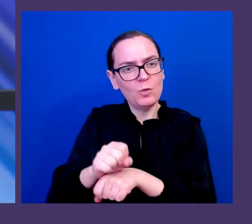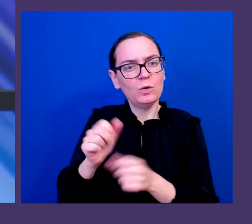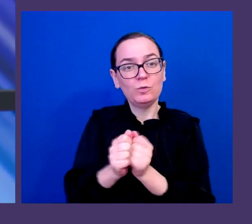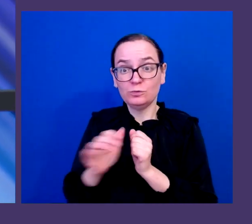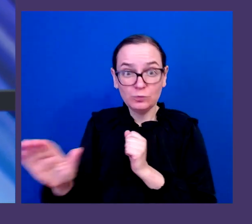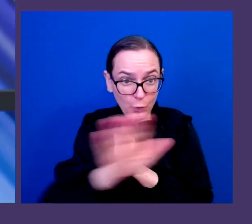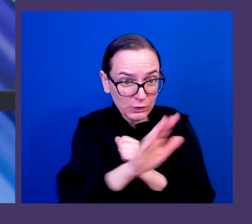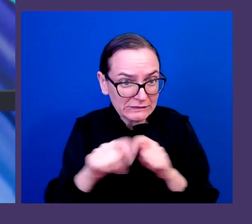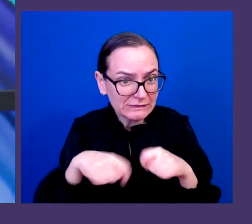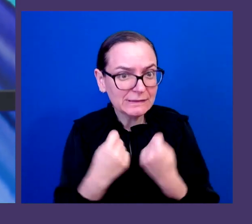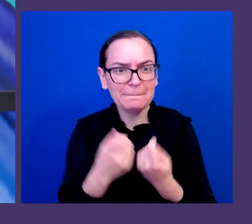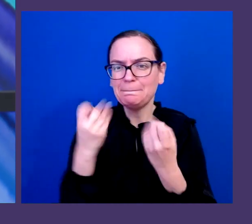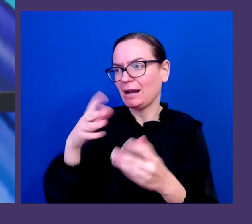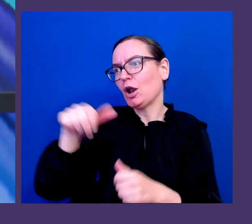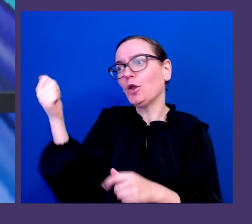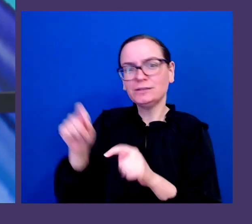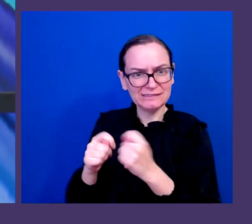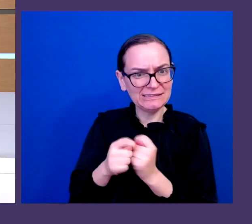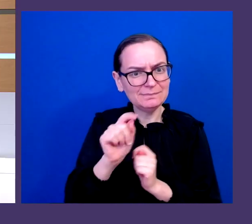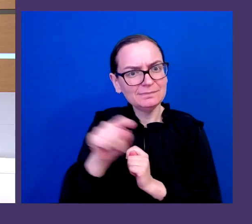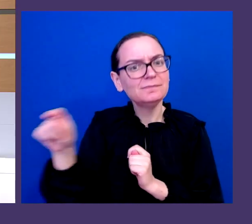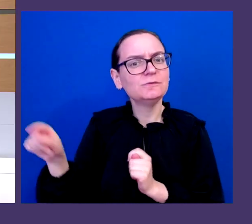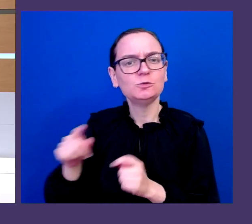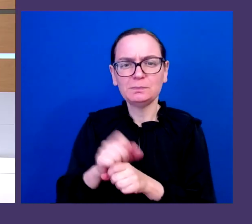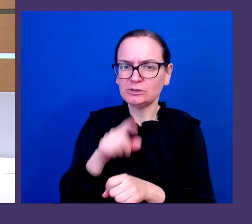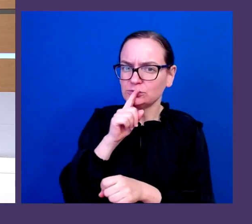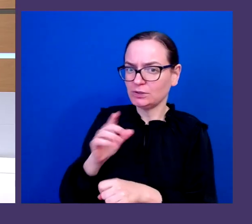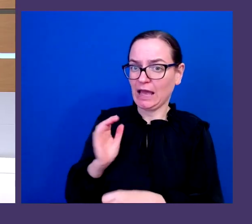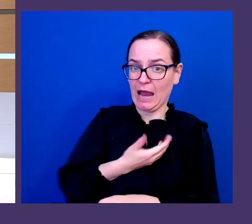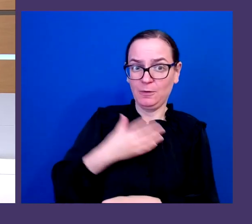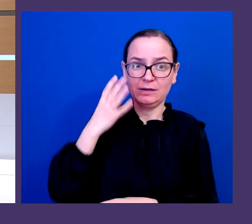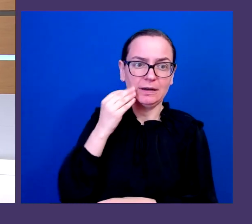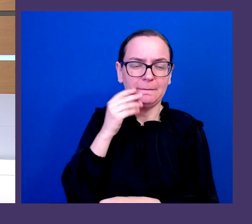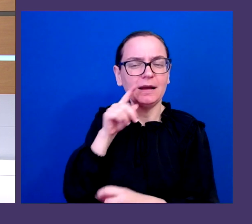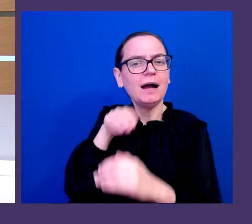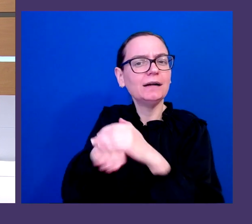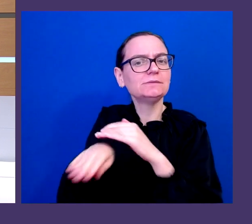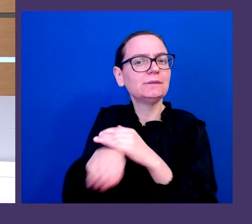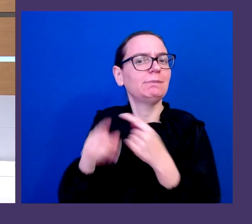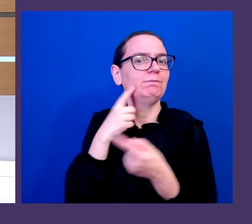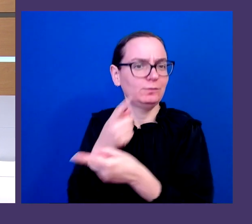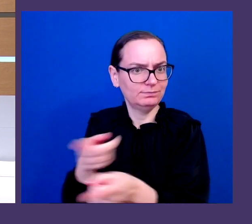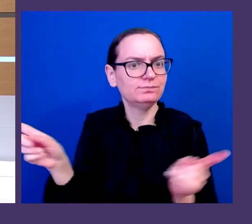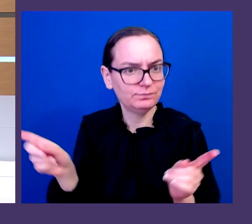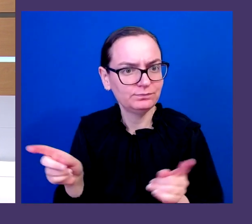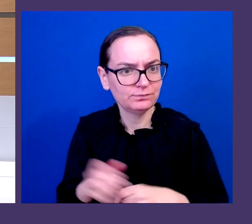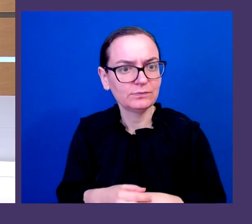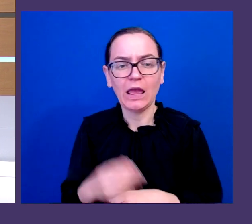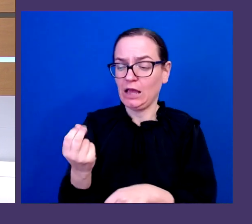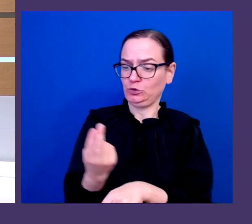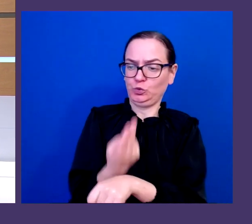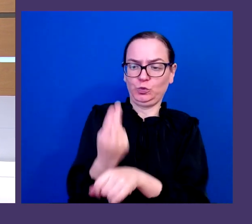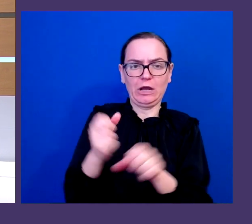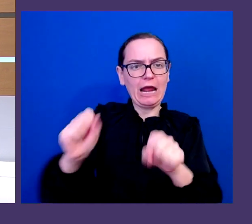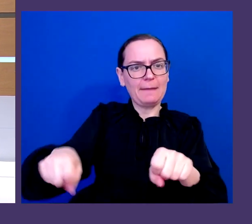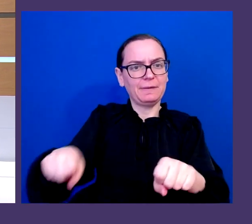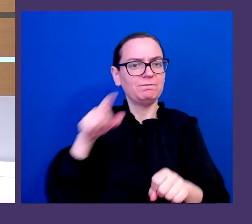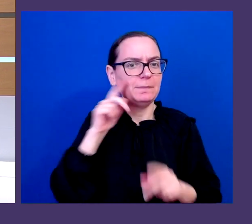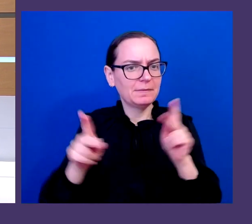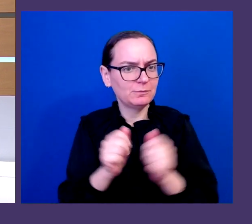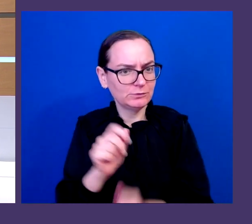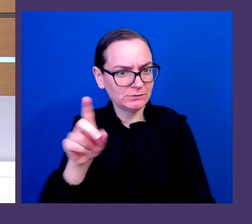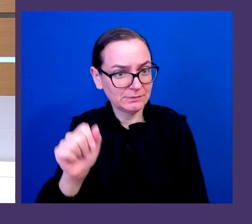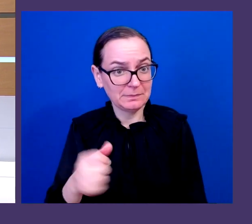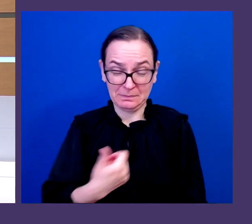accessible and usable for people with disabilities. I myself have a disability. I have dual arm paralysis due to ALS. So Copilot